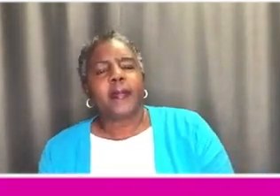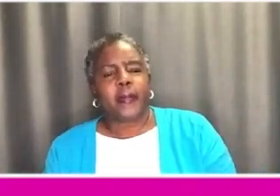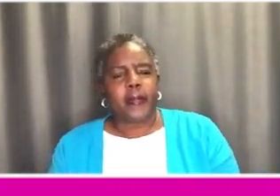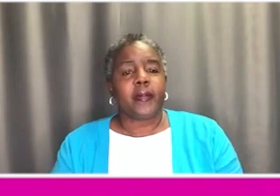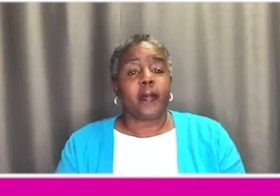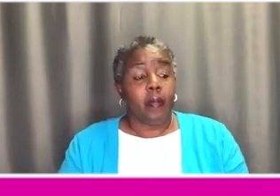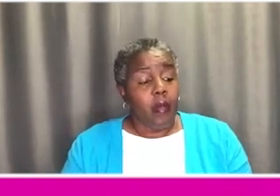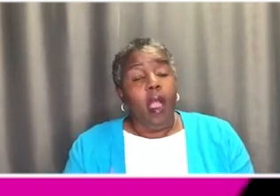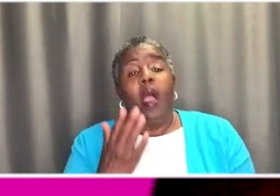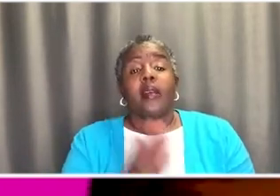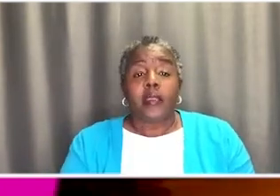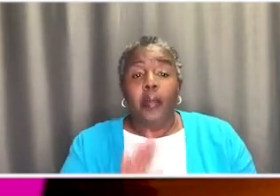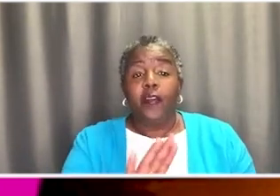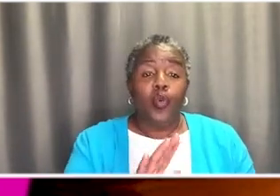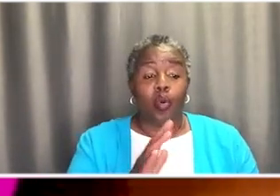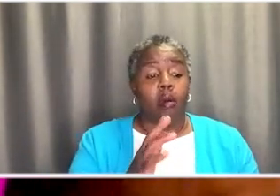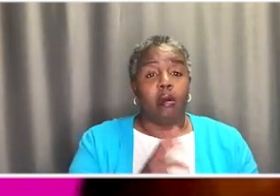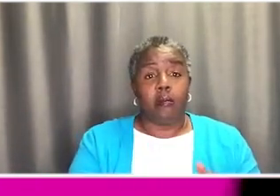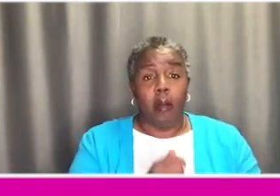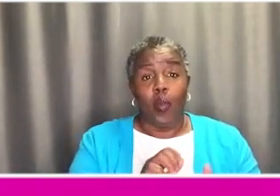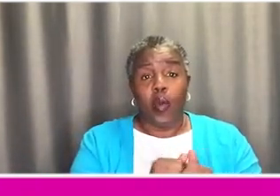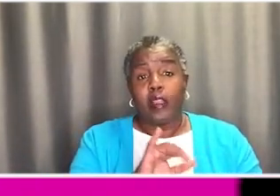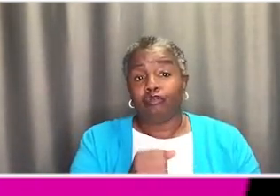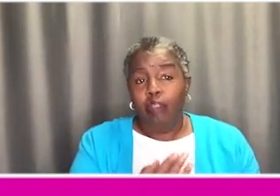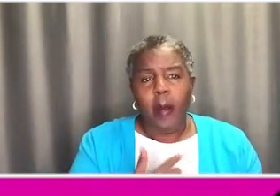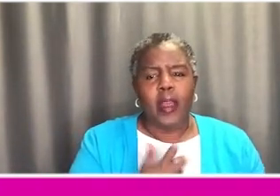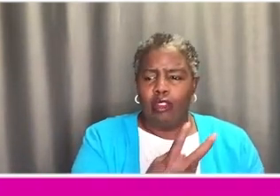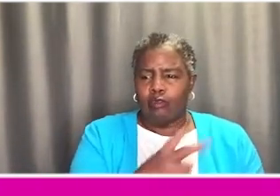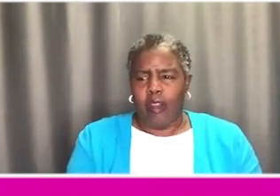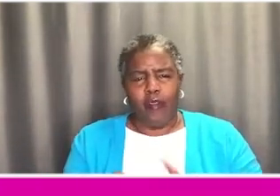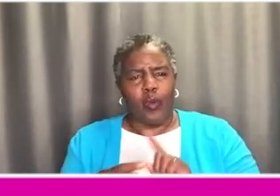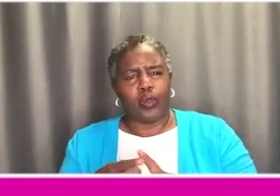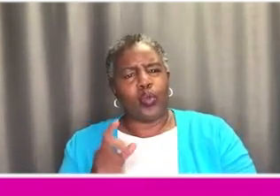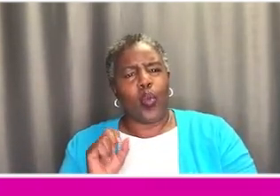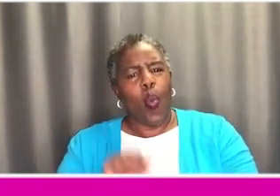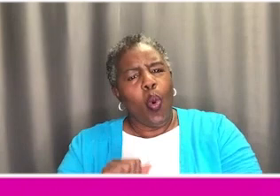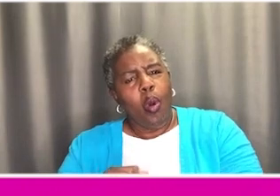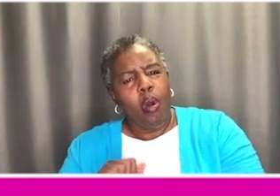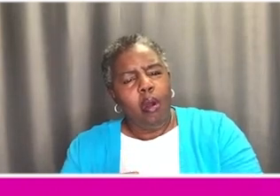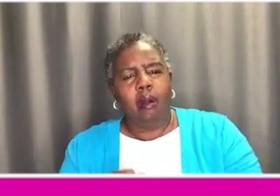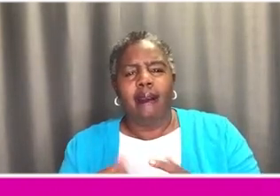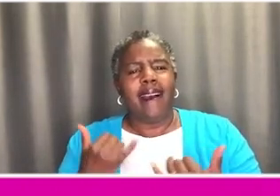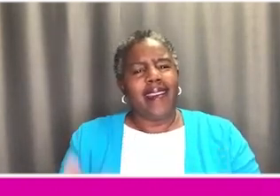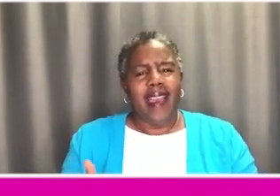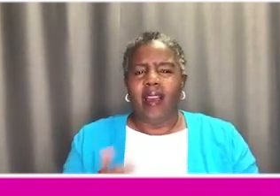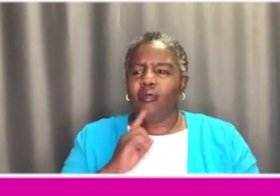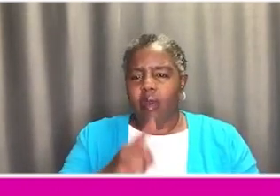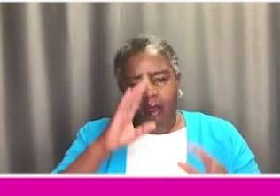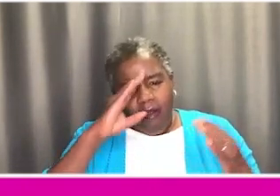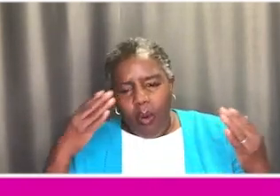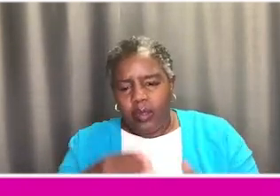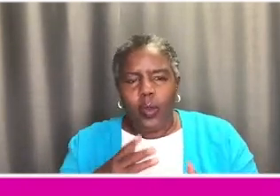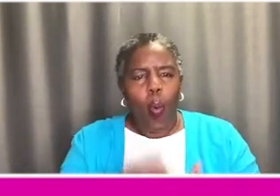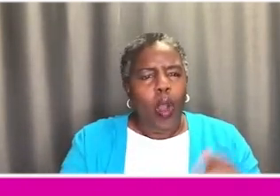And some of your job insecurities and the transitions that you've had to make, you're now so focused on